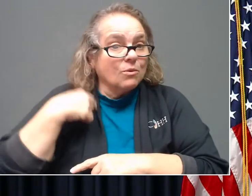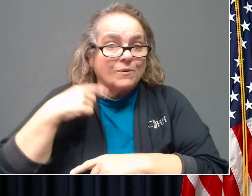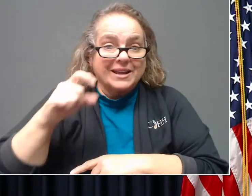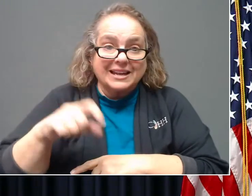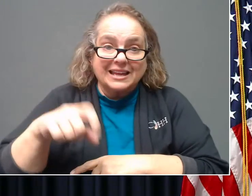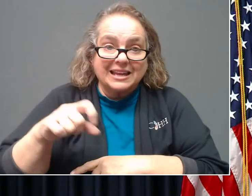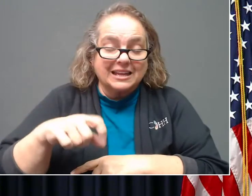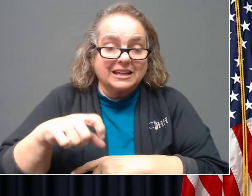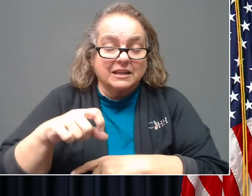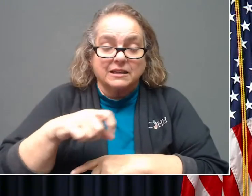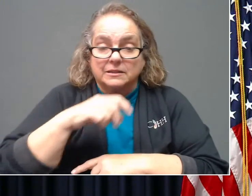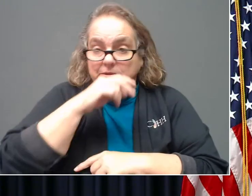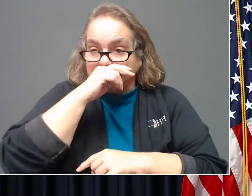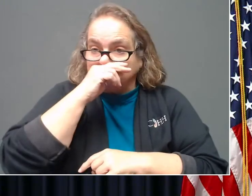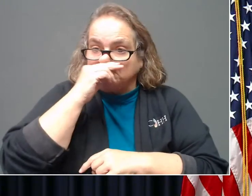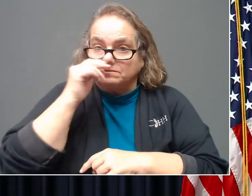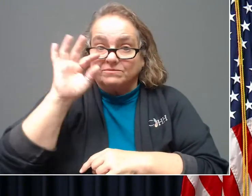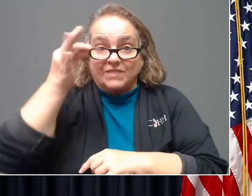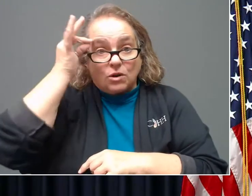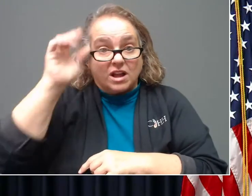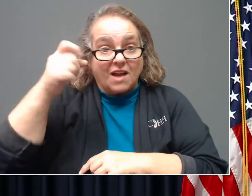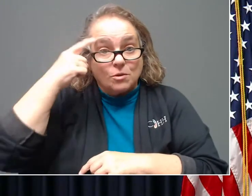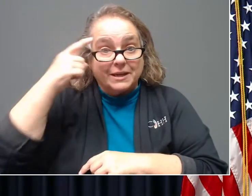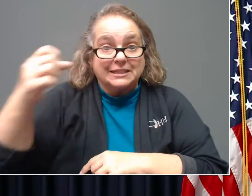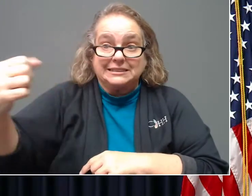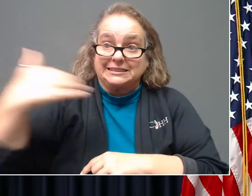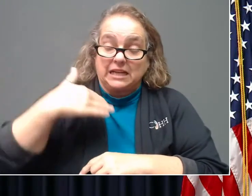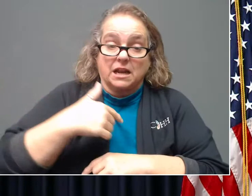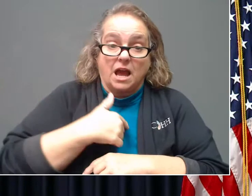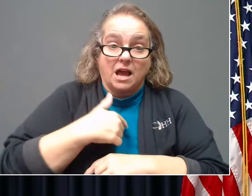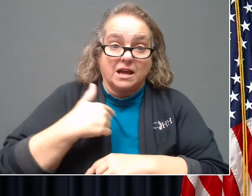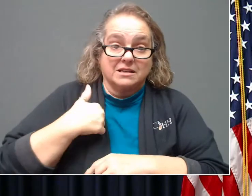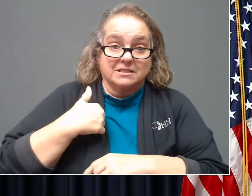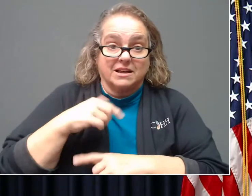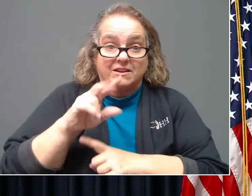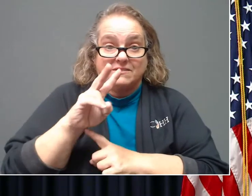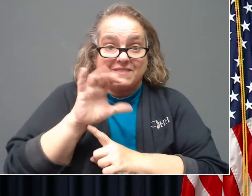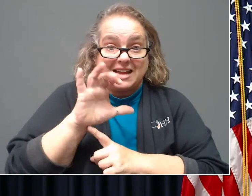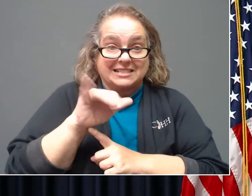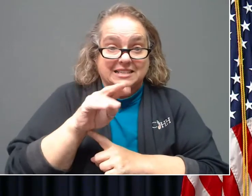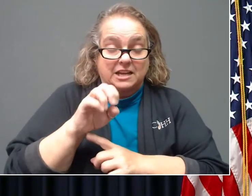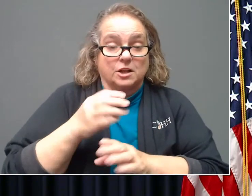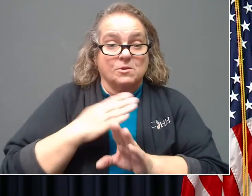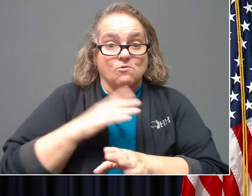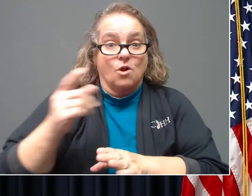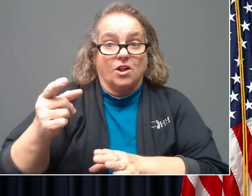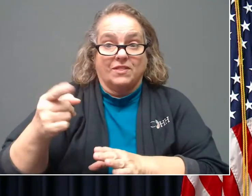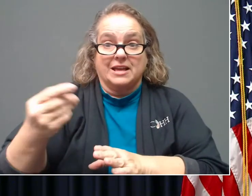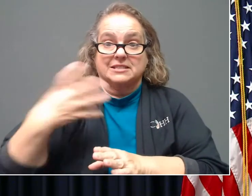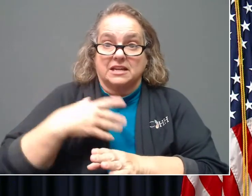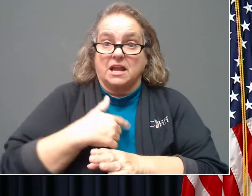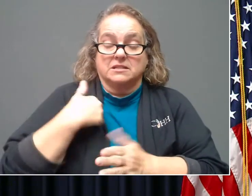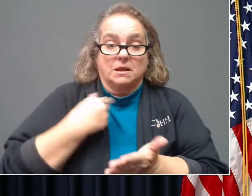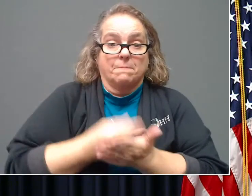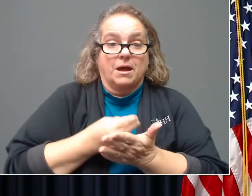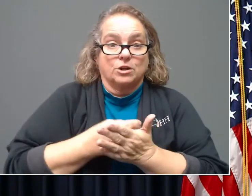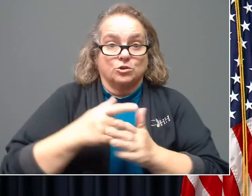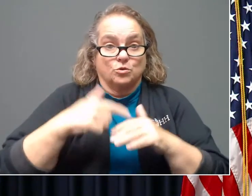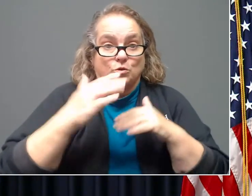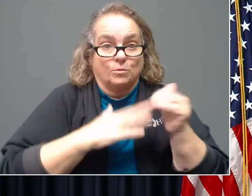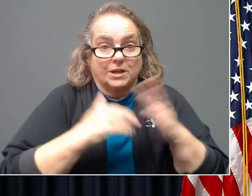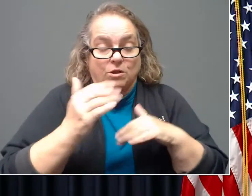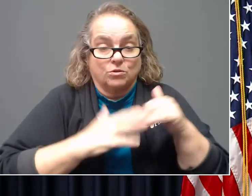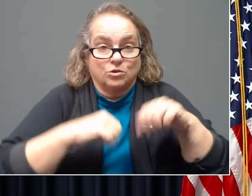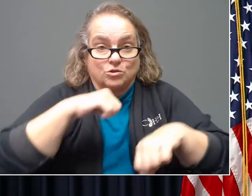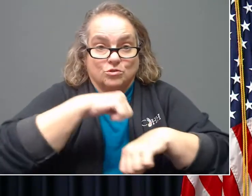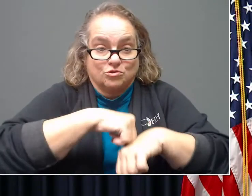government sent us vaccines before it sent us dollars to help build out the structure. And we didn't know we were going to have an